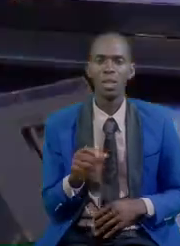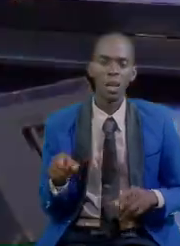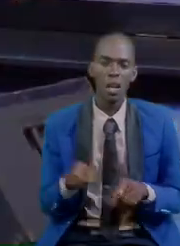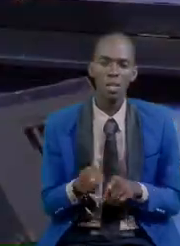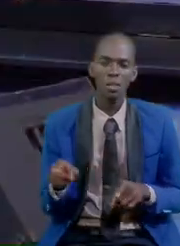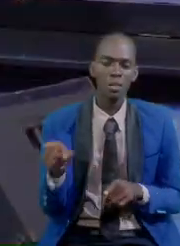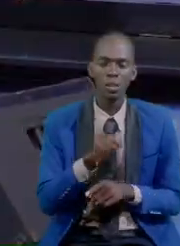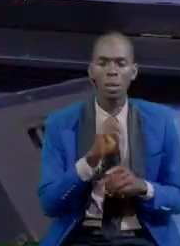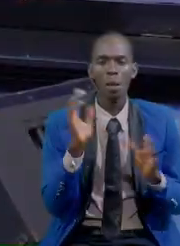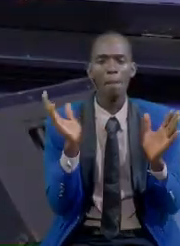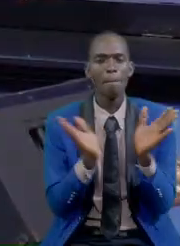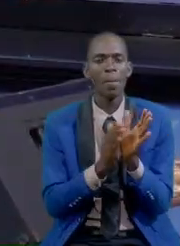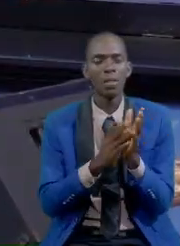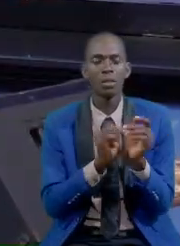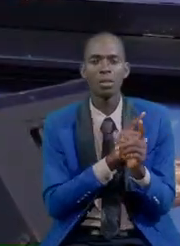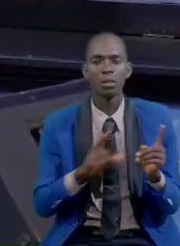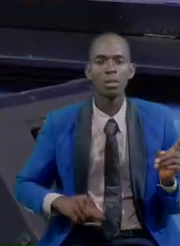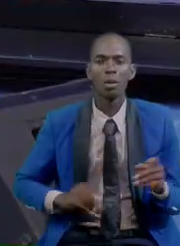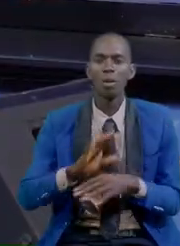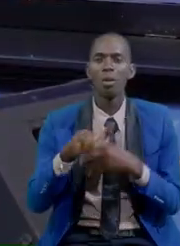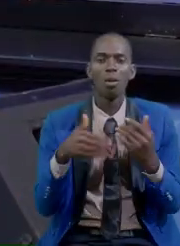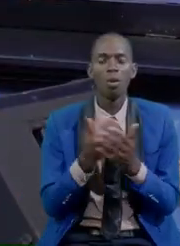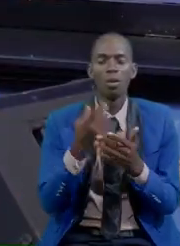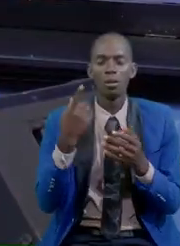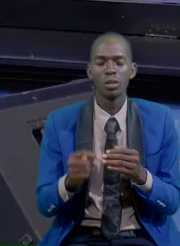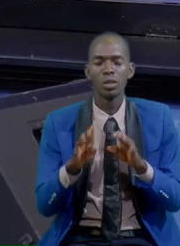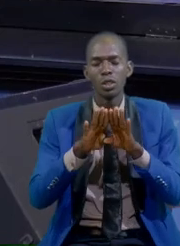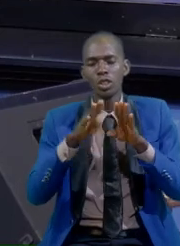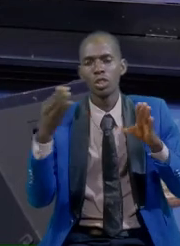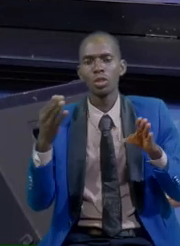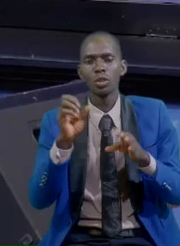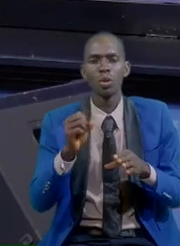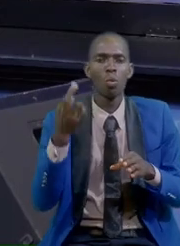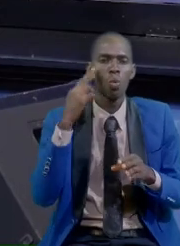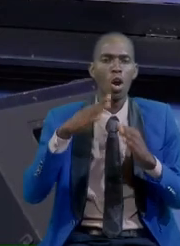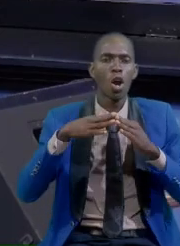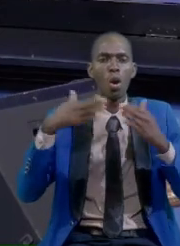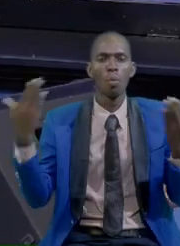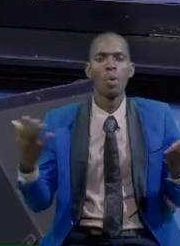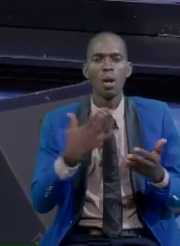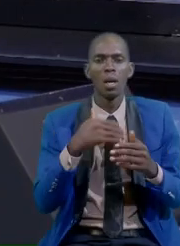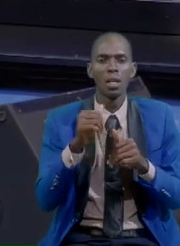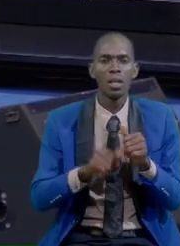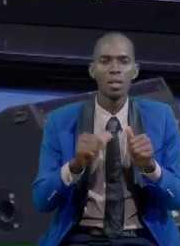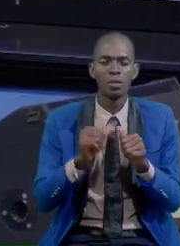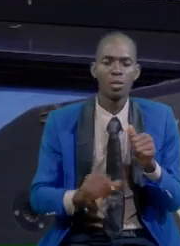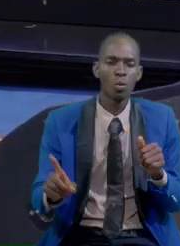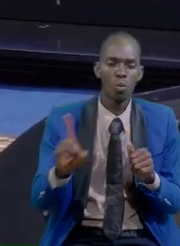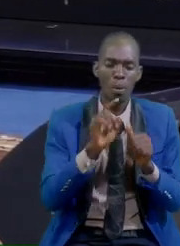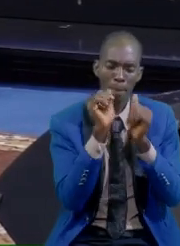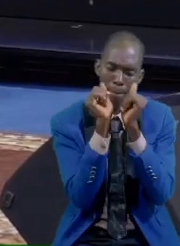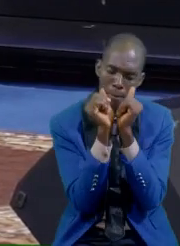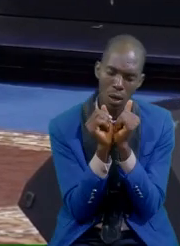that all the doors were open and everyone's bands loosed. That's